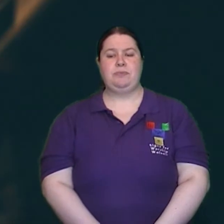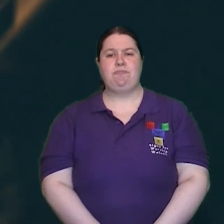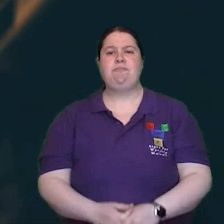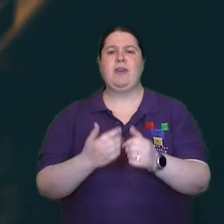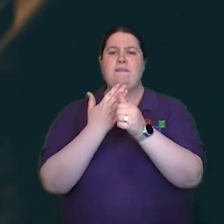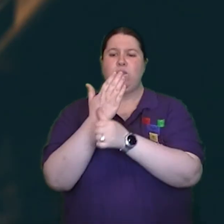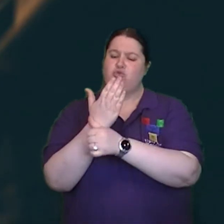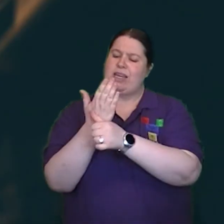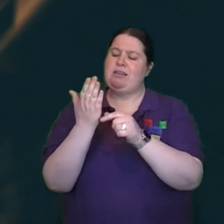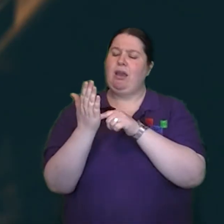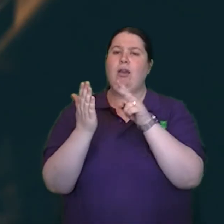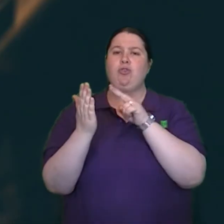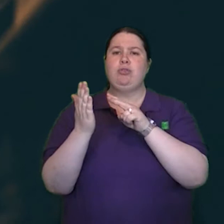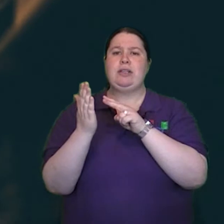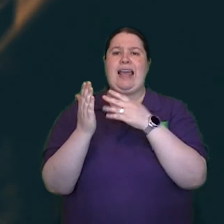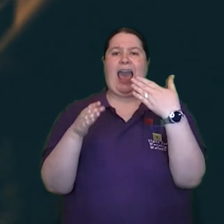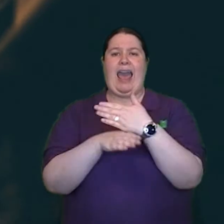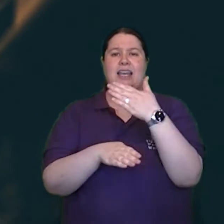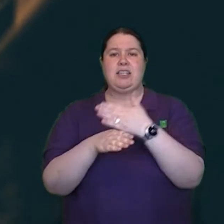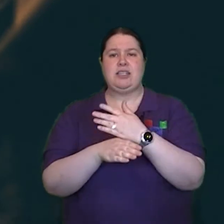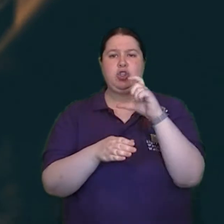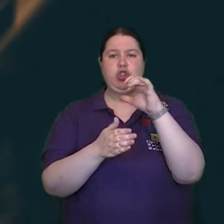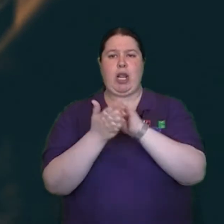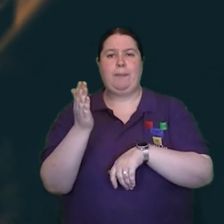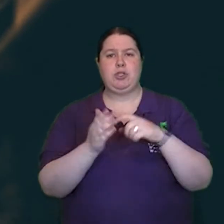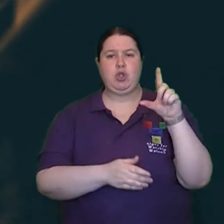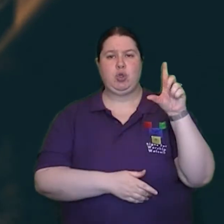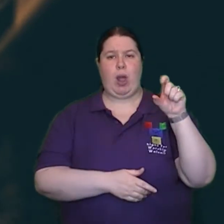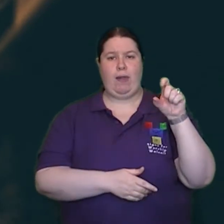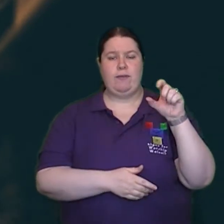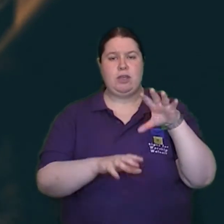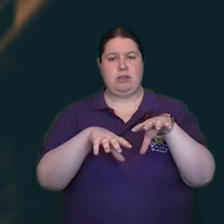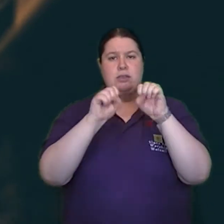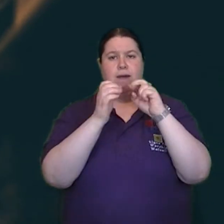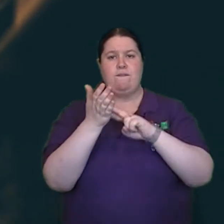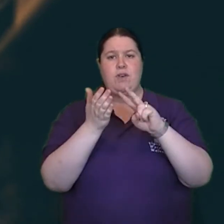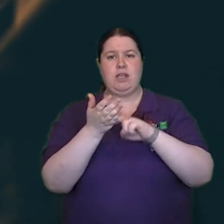The first reading is from Acts chapter 12, starting at verse 19.